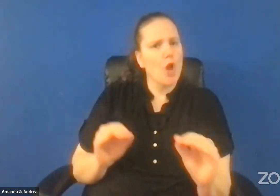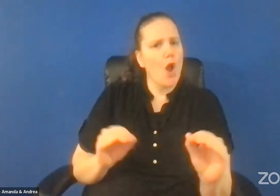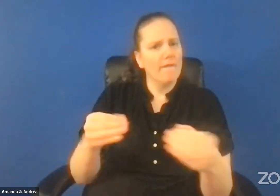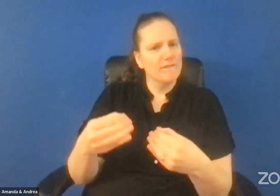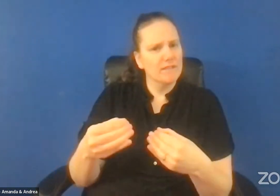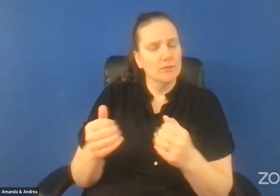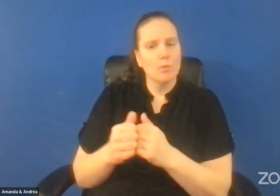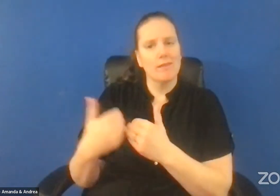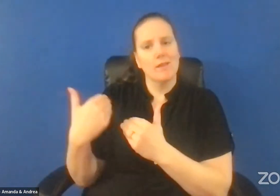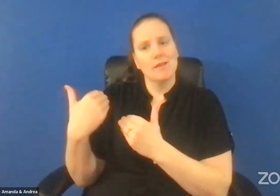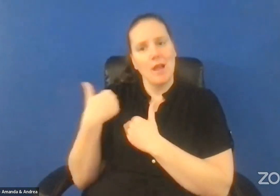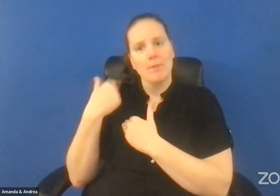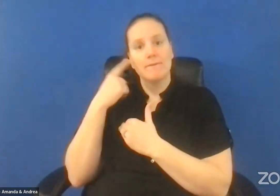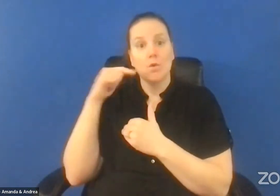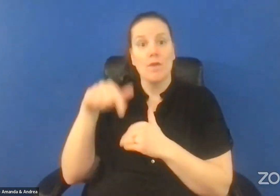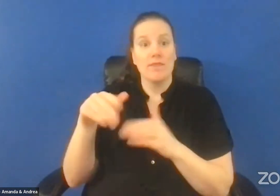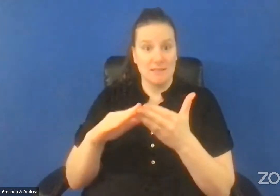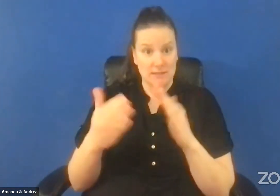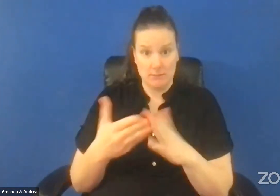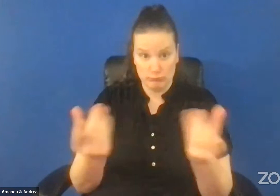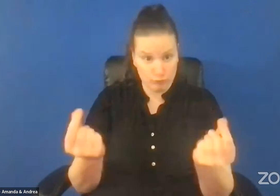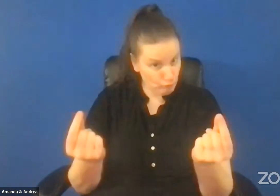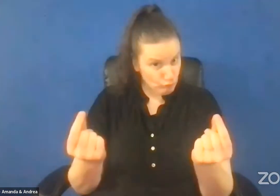with accountability for the city?